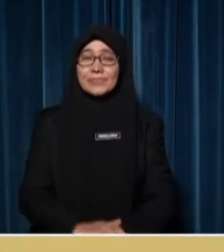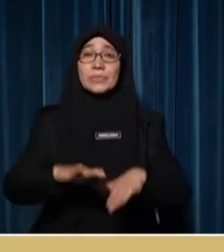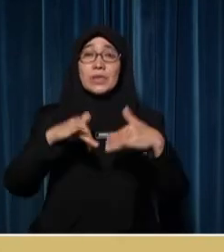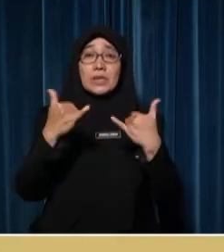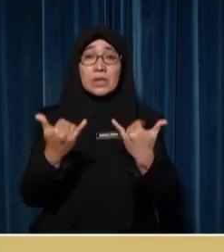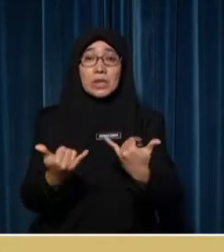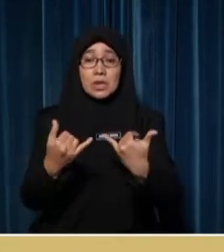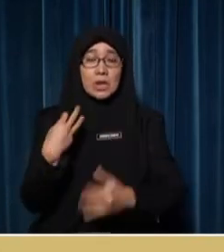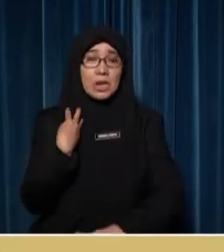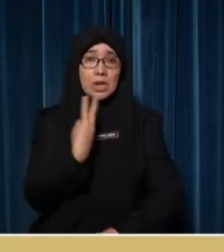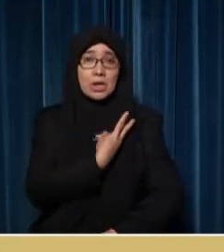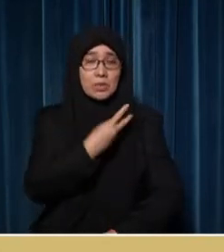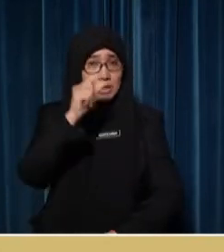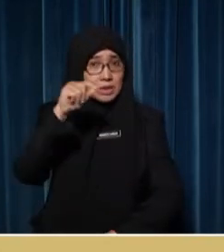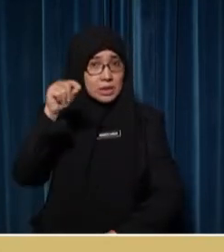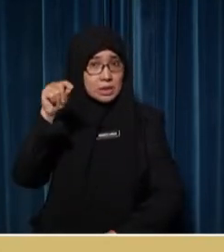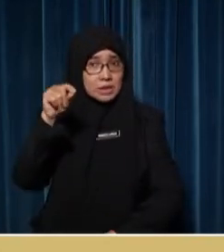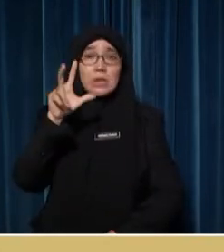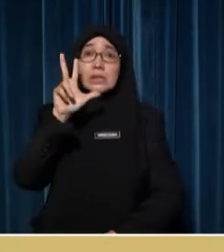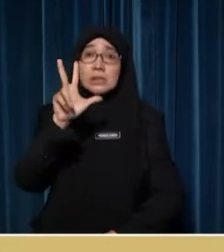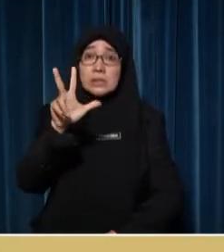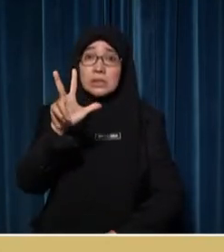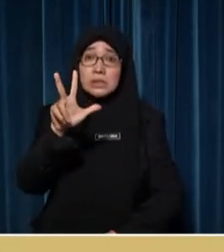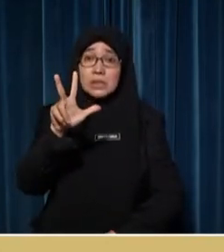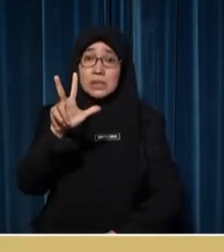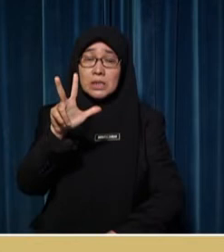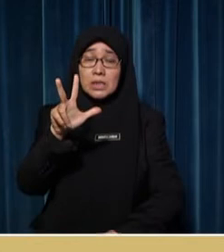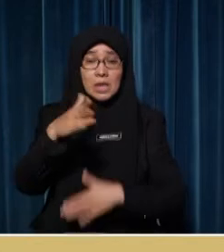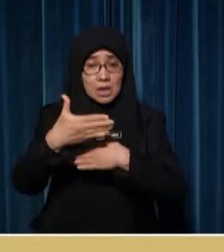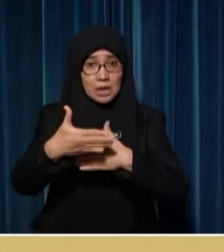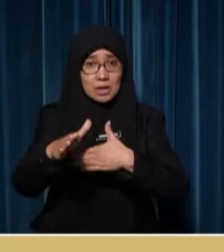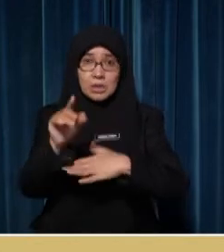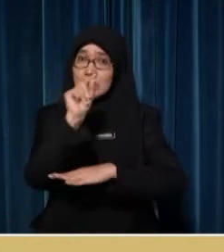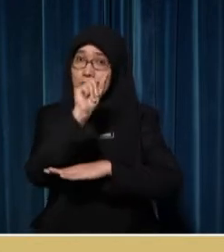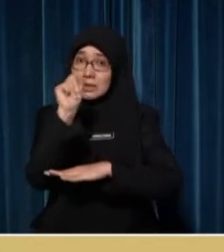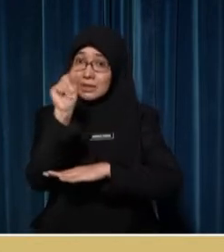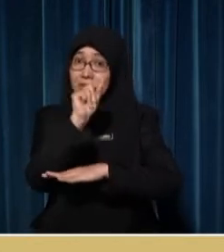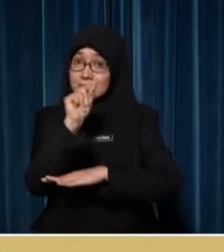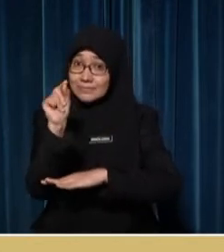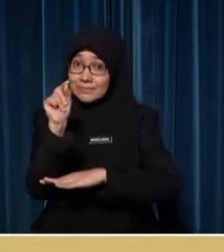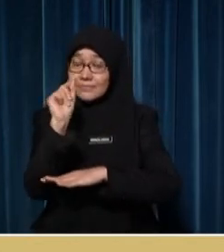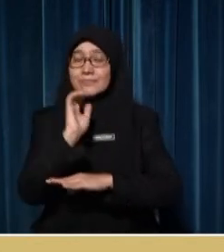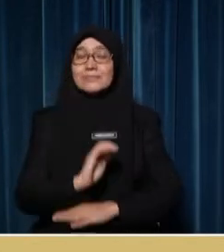Now we will write 3 followed by the equal symbol.